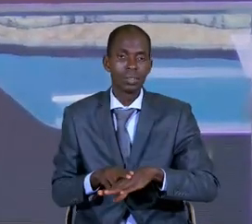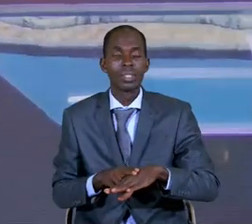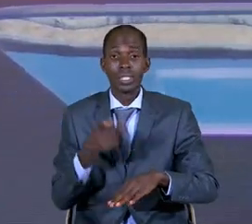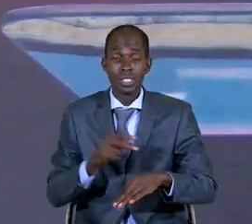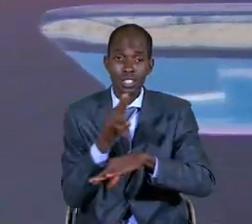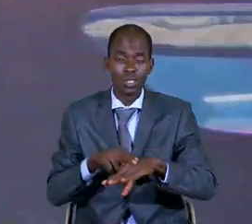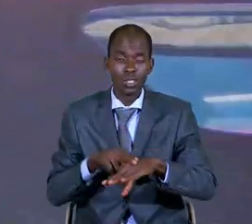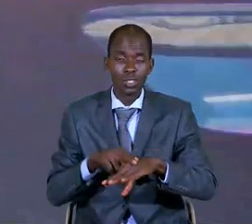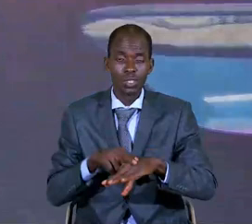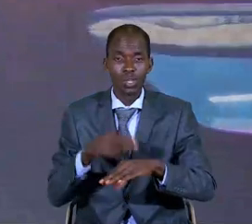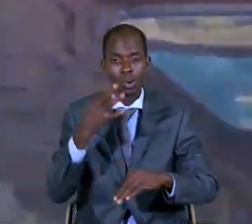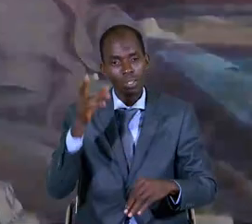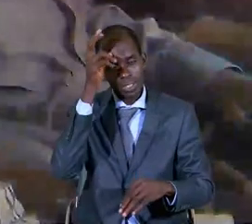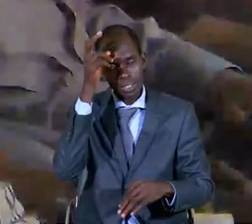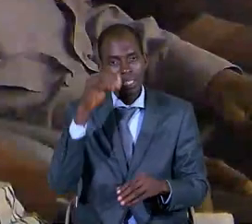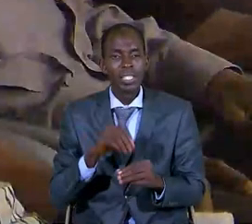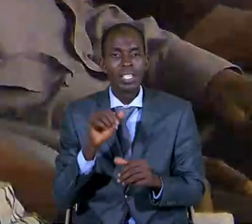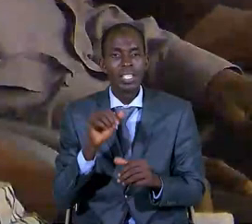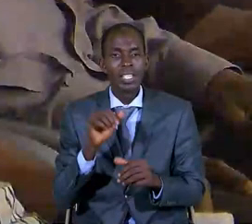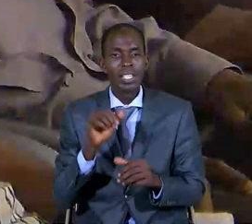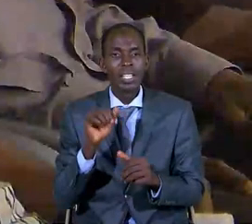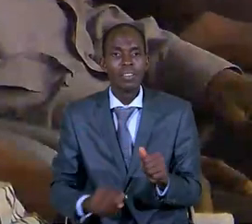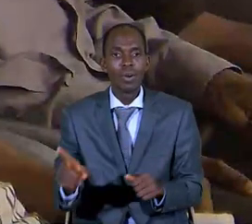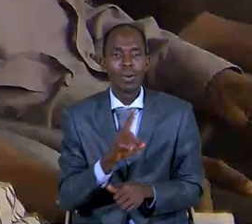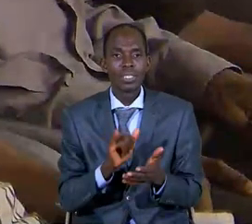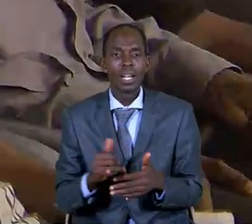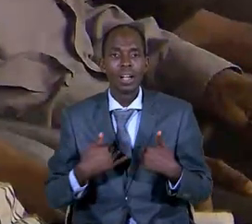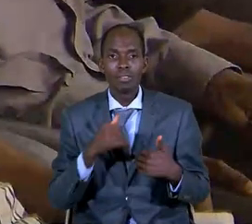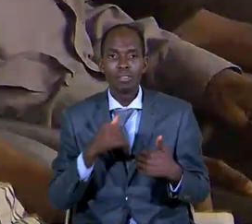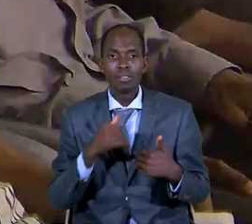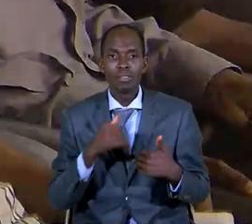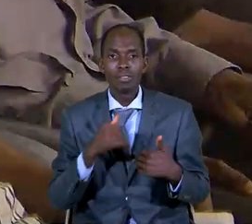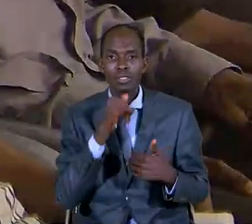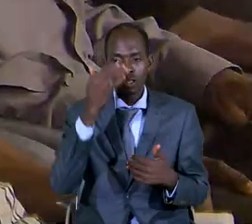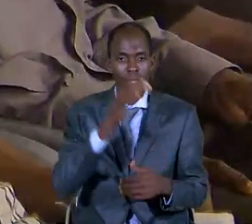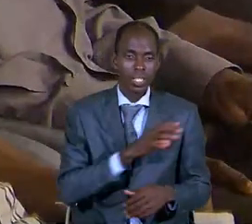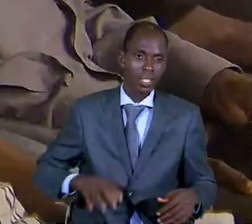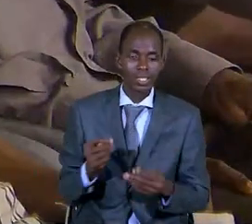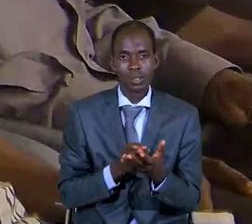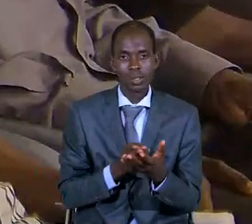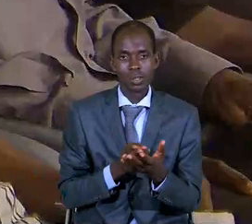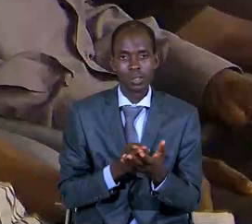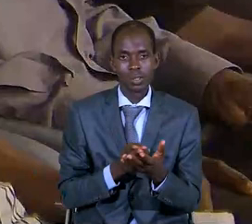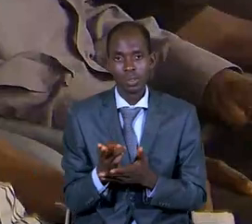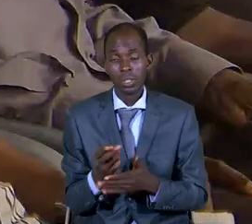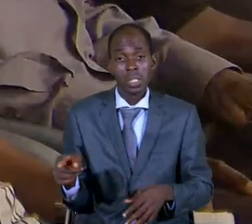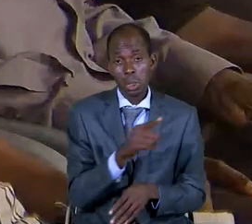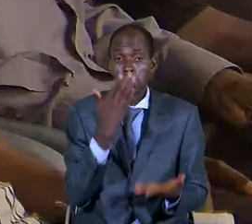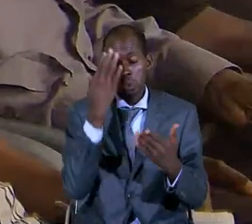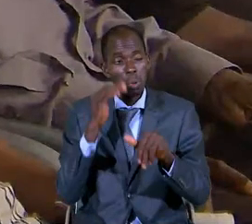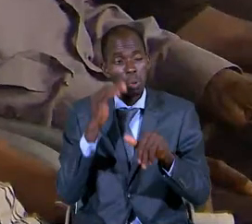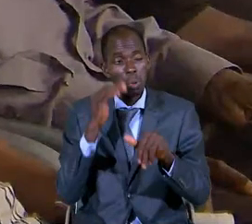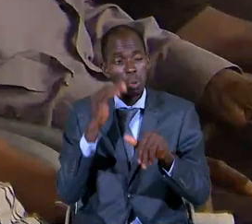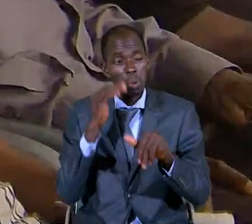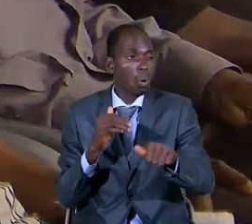Satan in everyone that has not known Christ the truth, he might know any other thing.